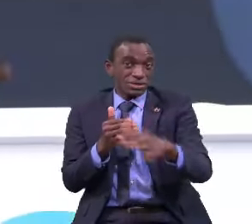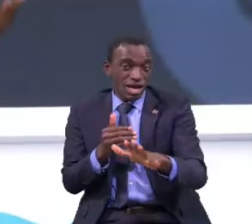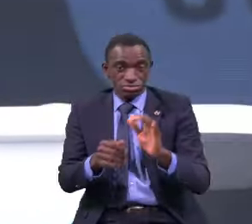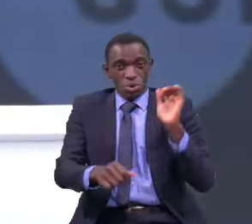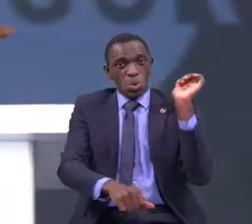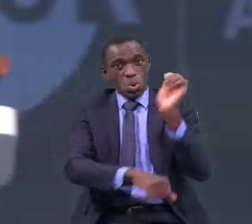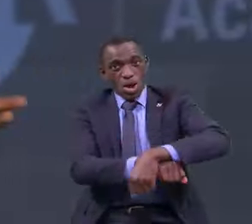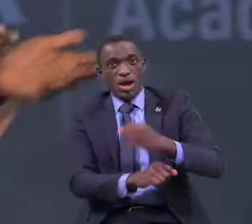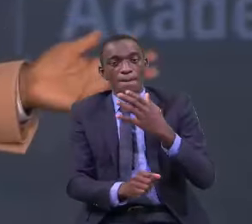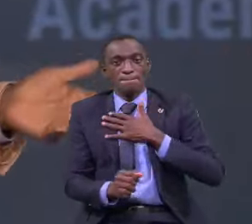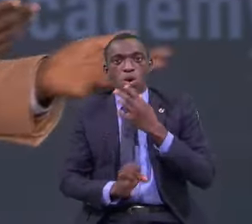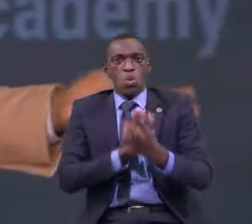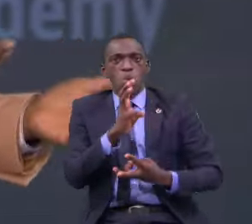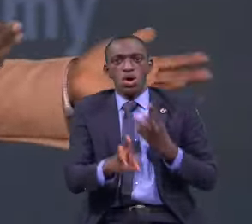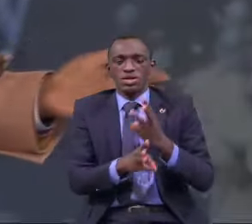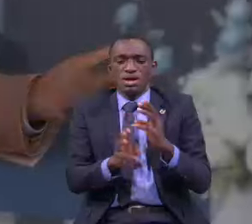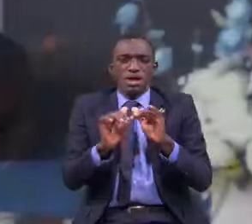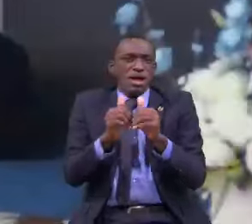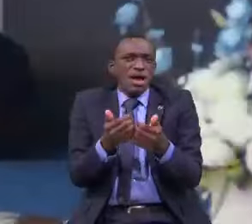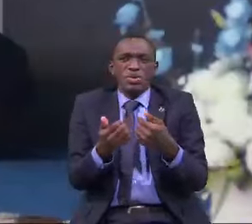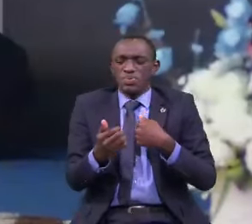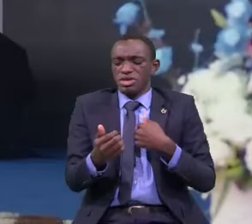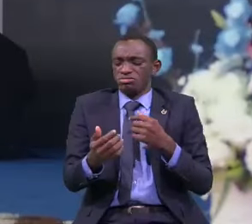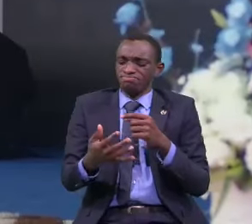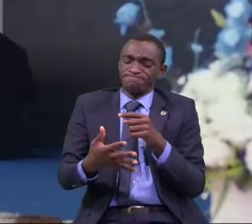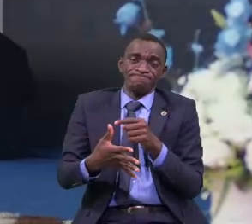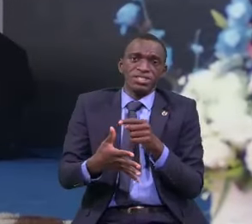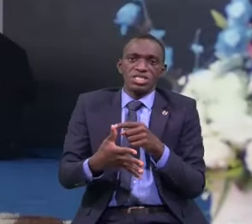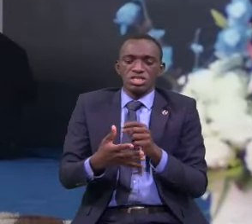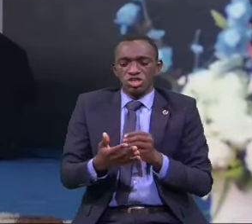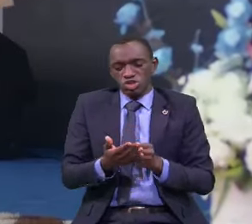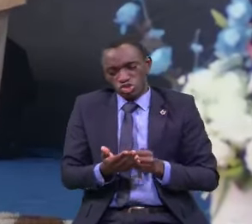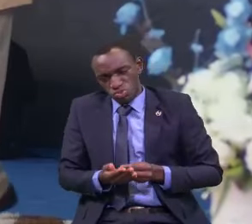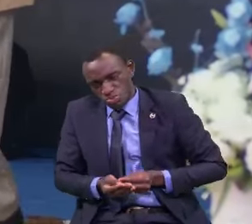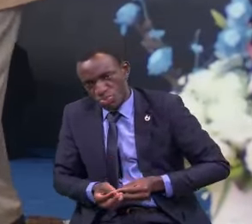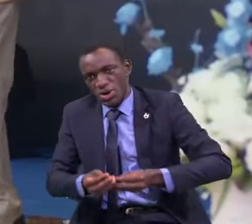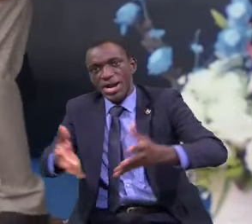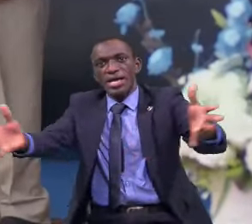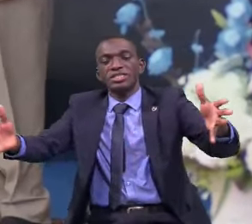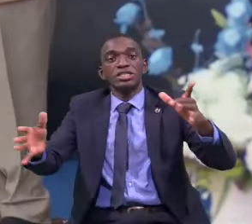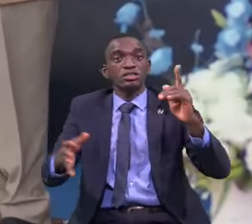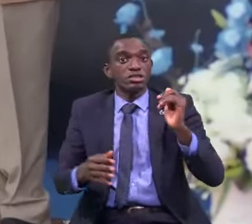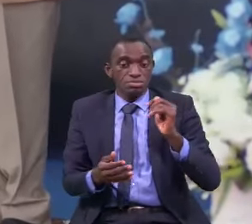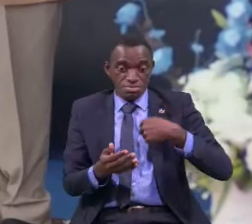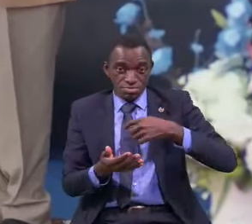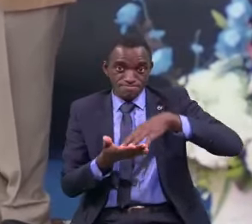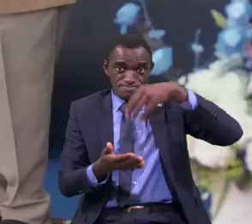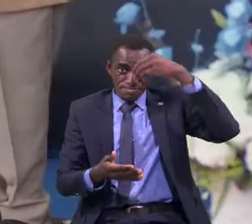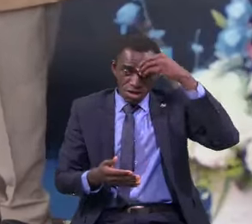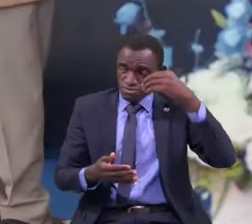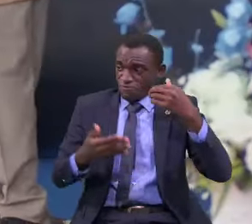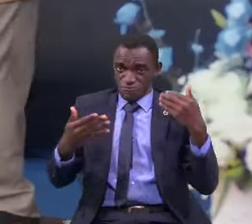world, how do I spread the knowledge of God so that as I succeed, I